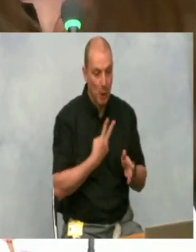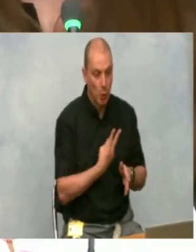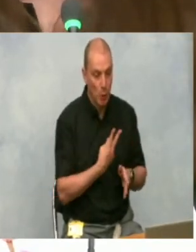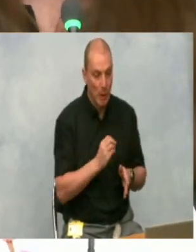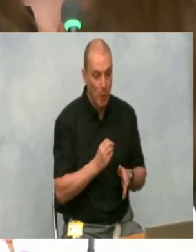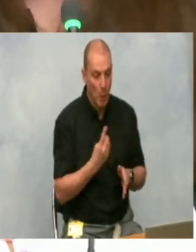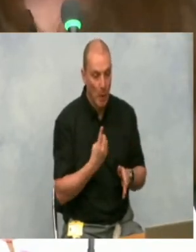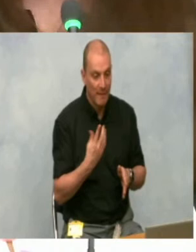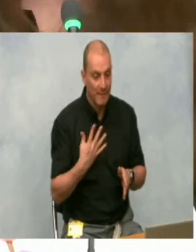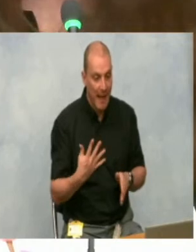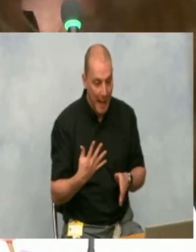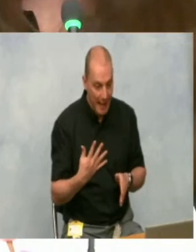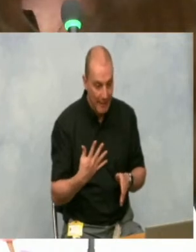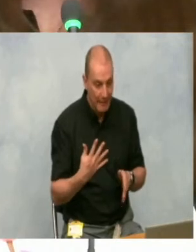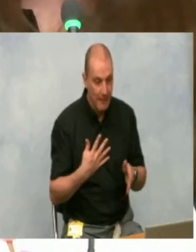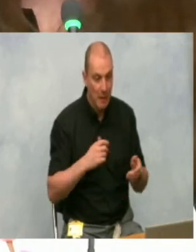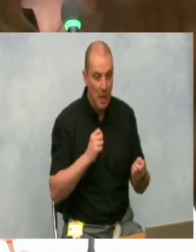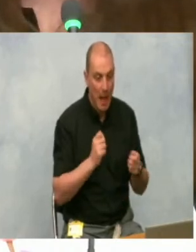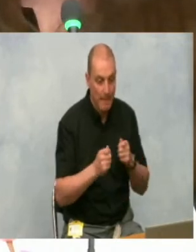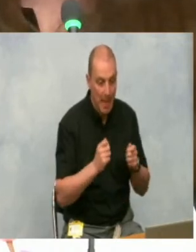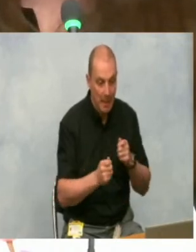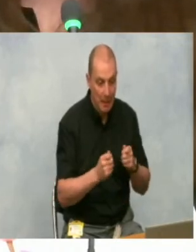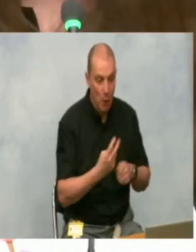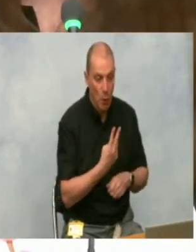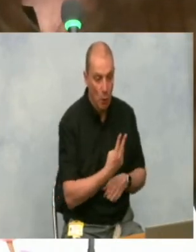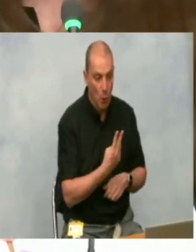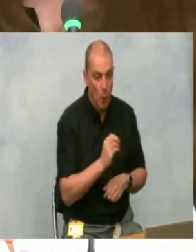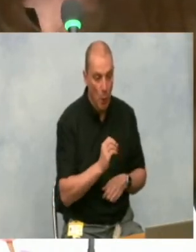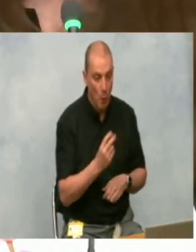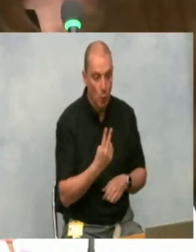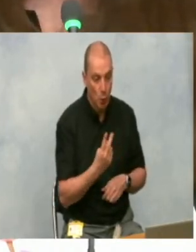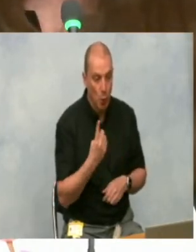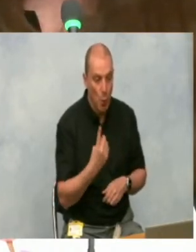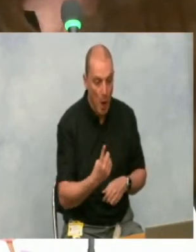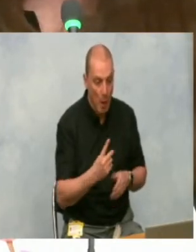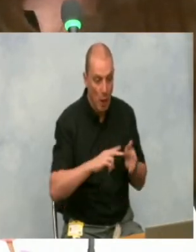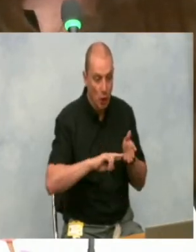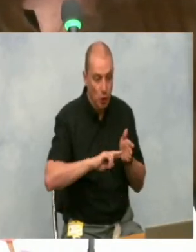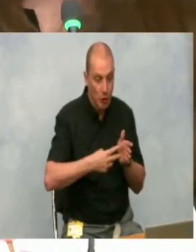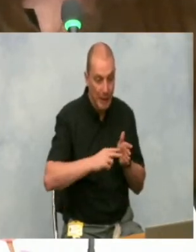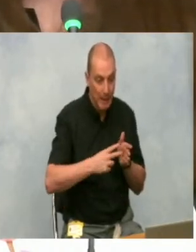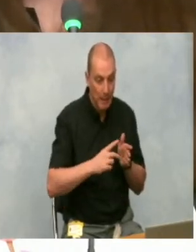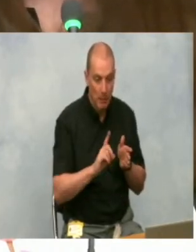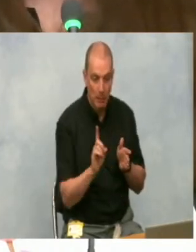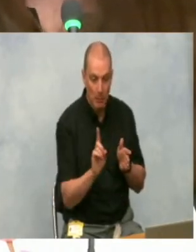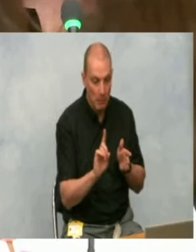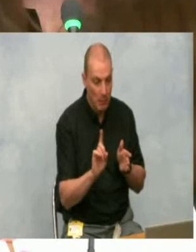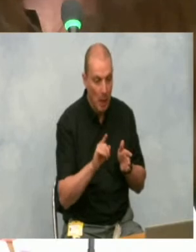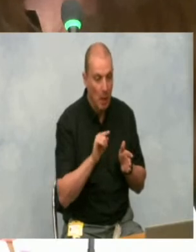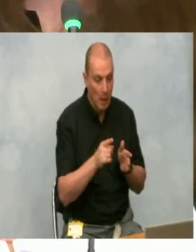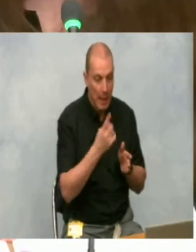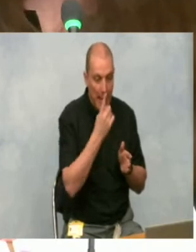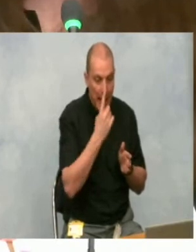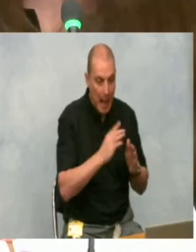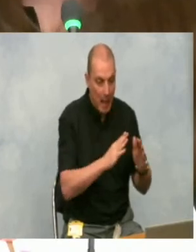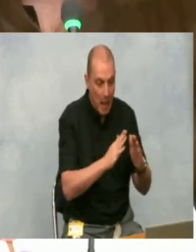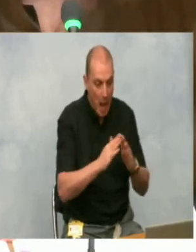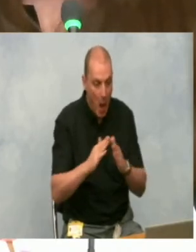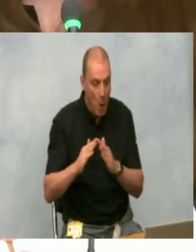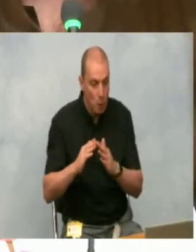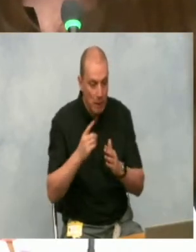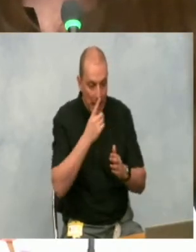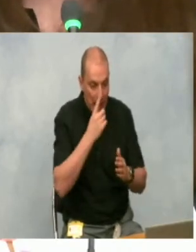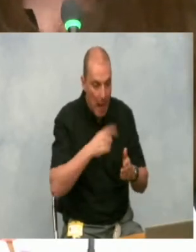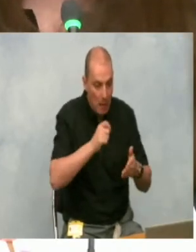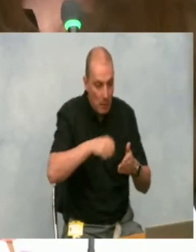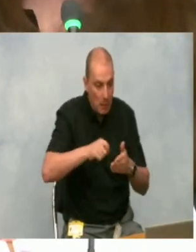and was subsequently amended in 2021. The scheme helps the Council to increase our overall stock of housing and to